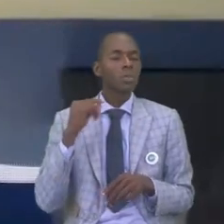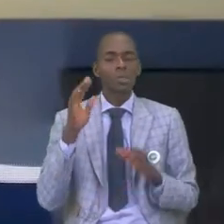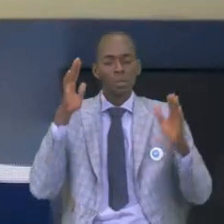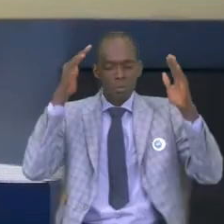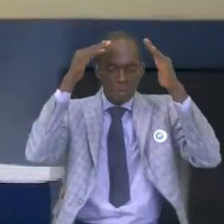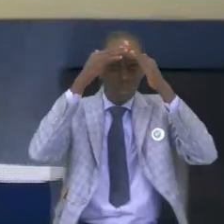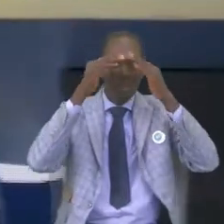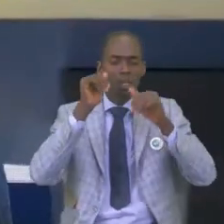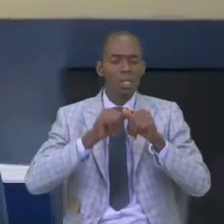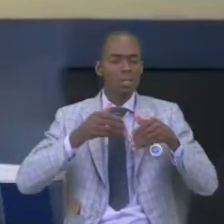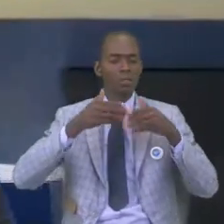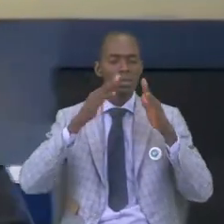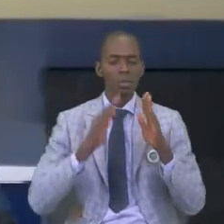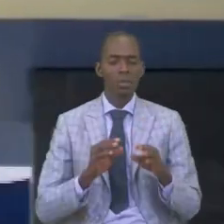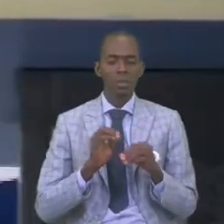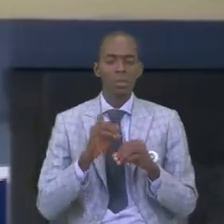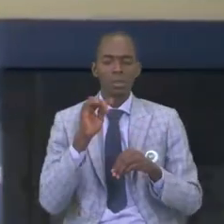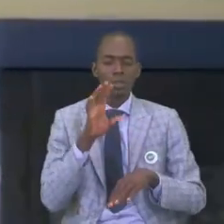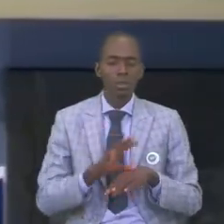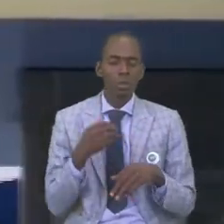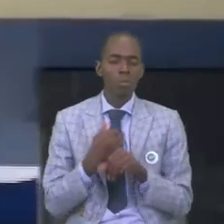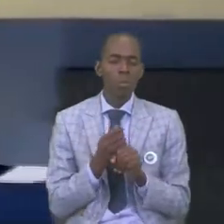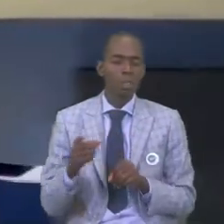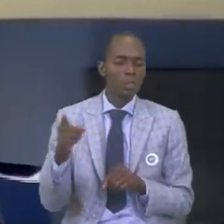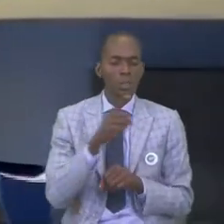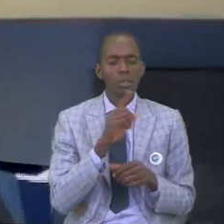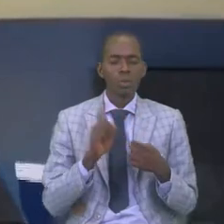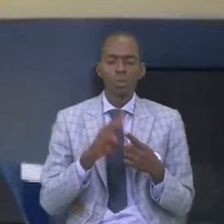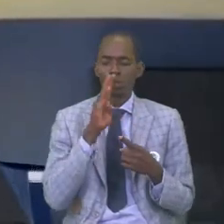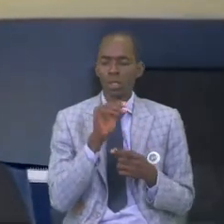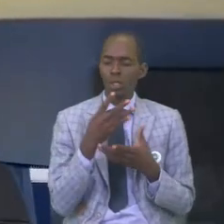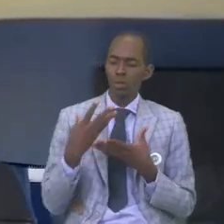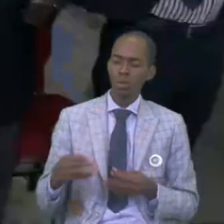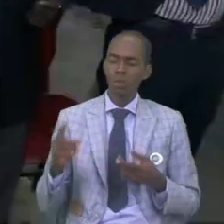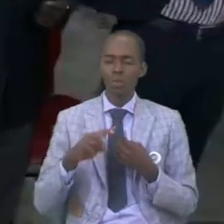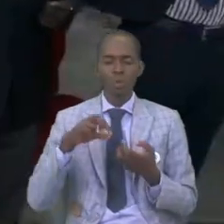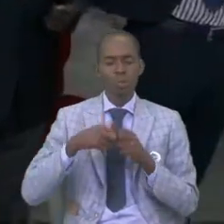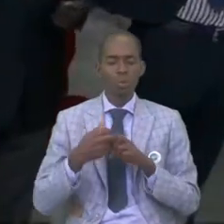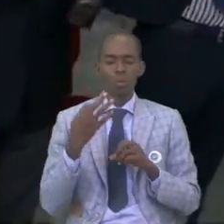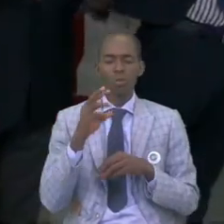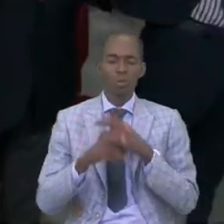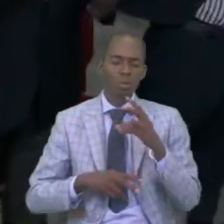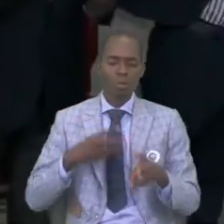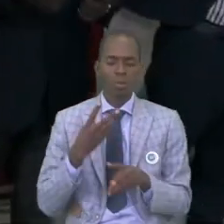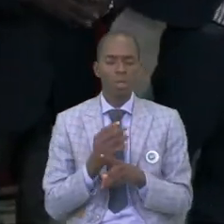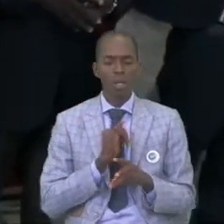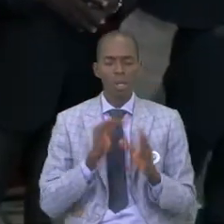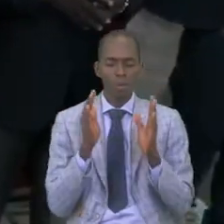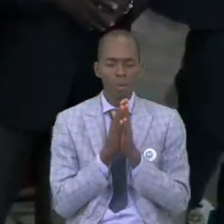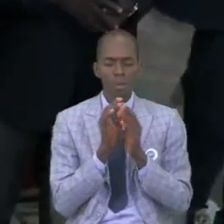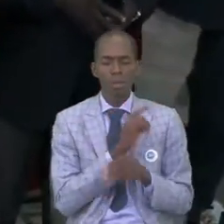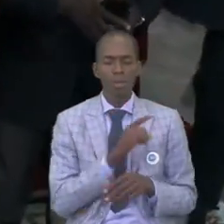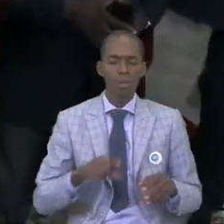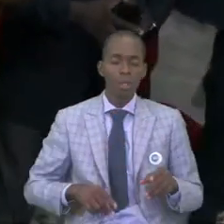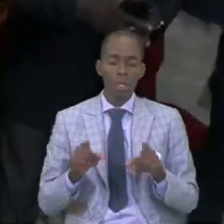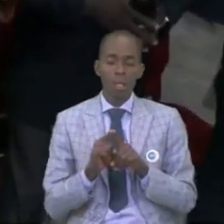every leader in the church, make them a solution to the problems of the world. And I pray, Lord, as we